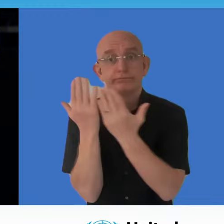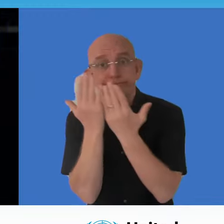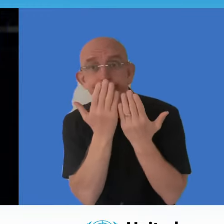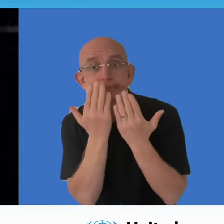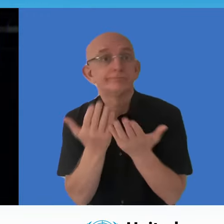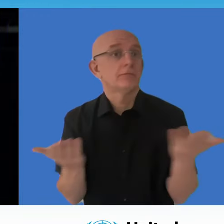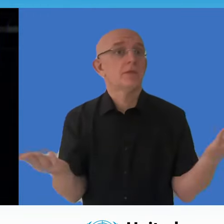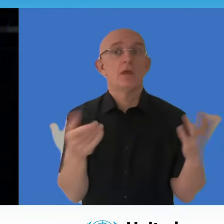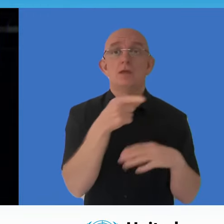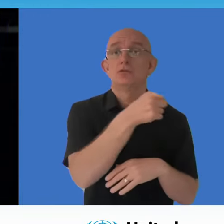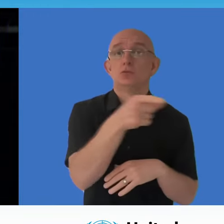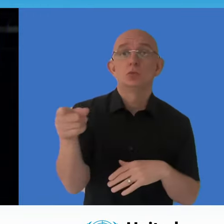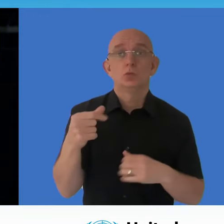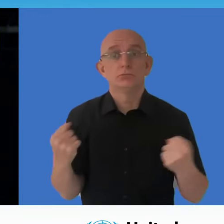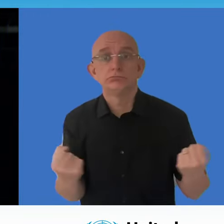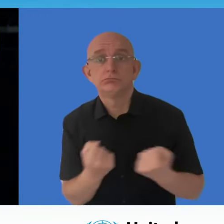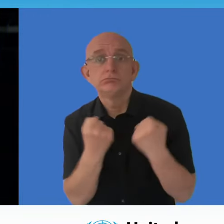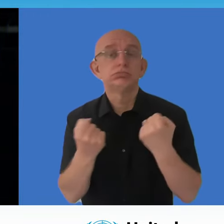eradicating poverty,